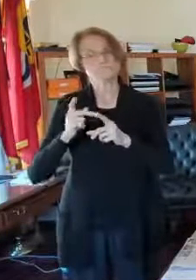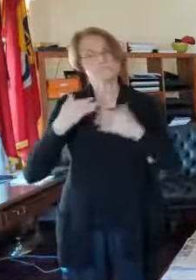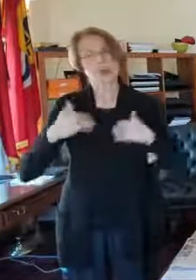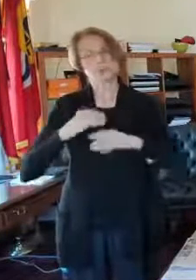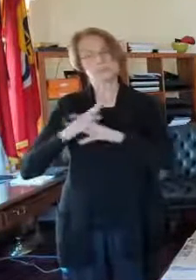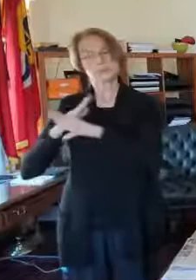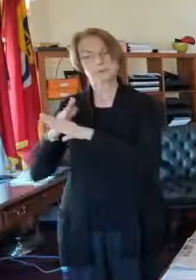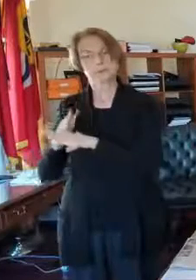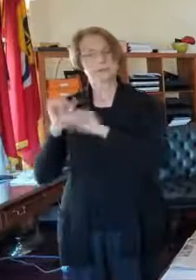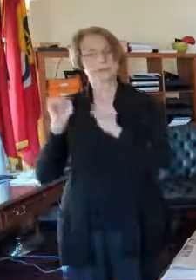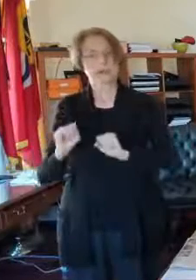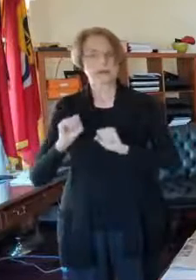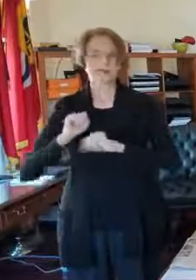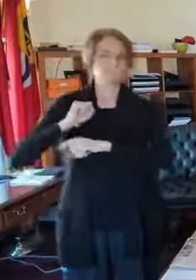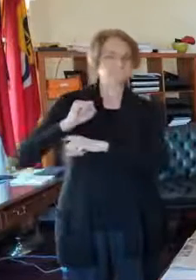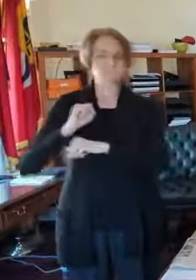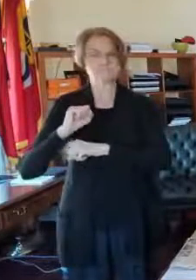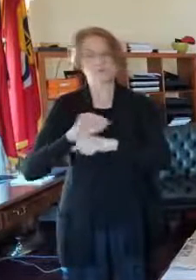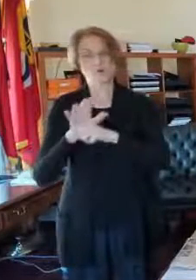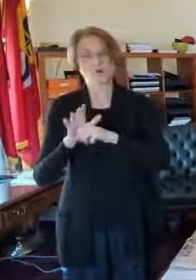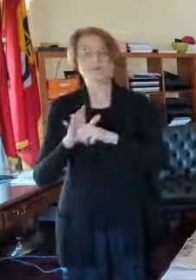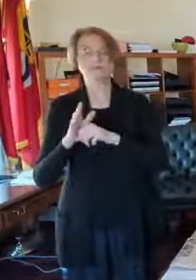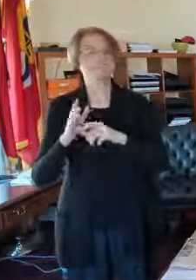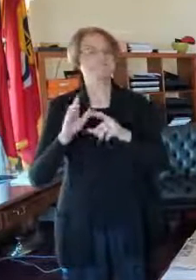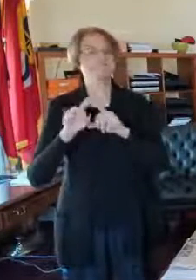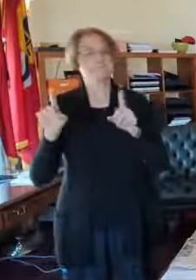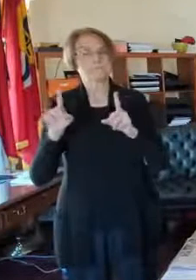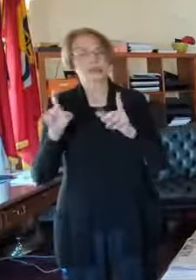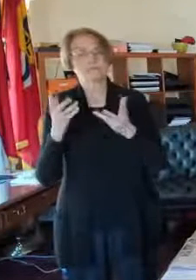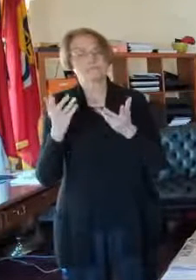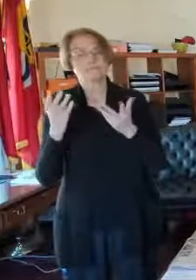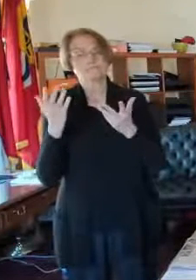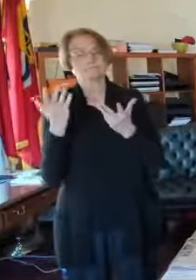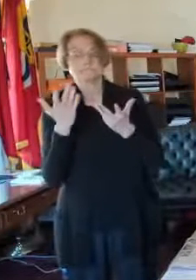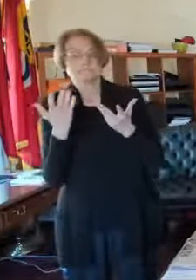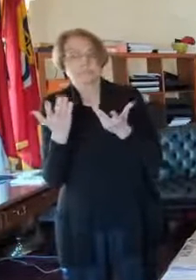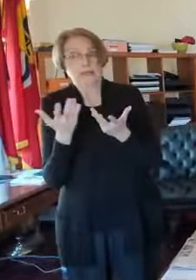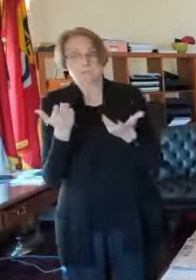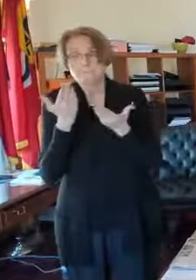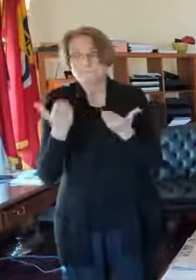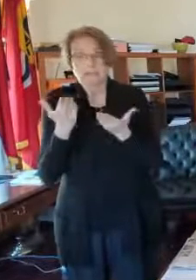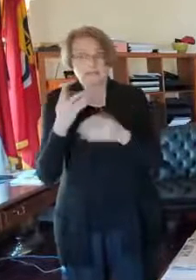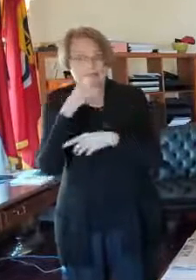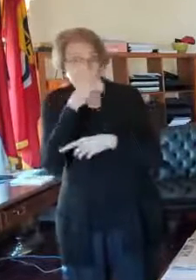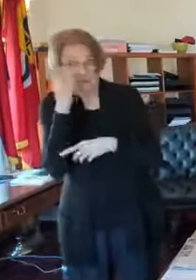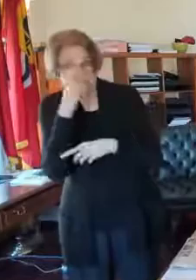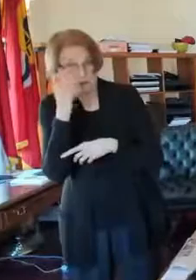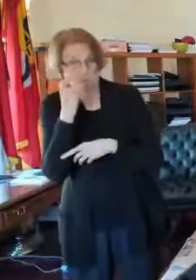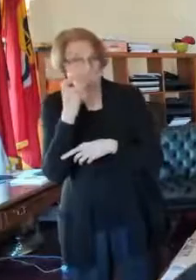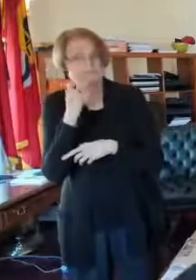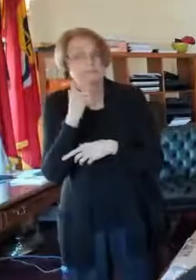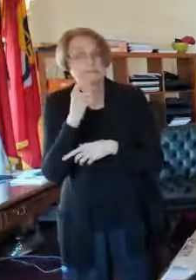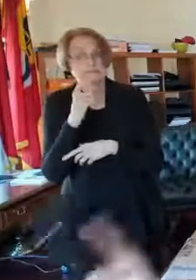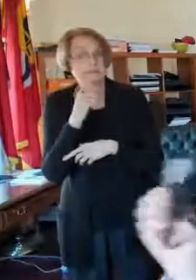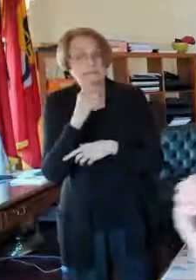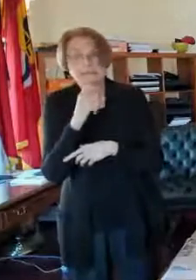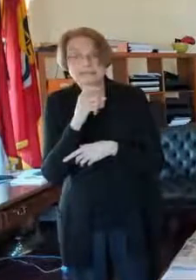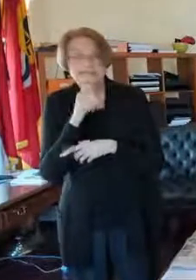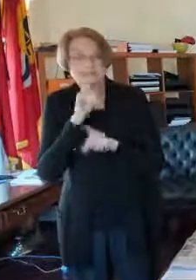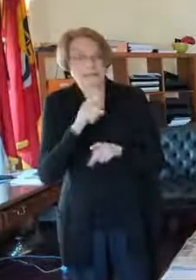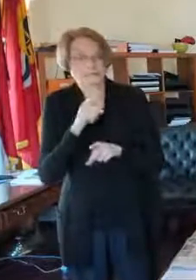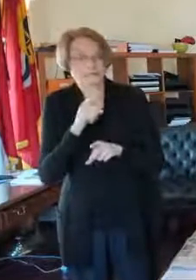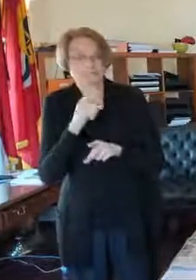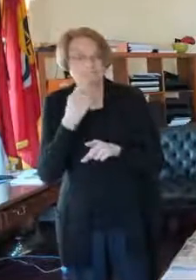this summer. I don't really know the answer to that question, but I know everybody wants to quit having to wear these masks,